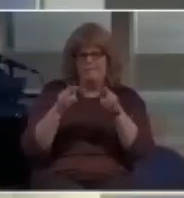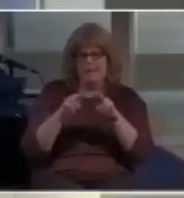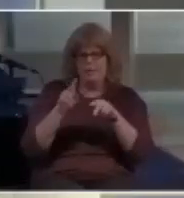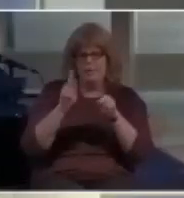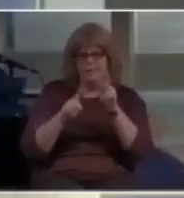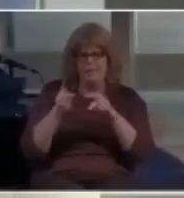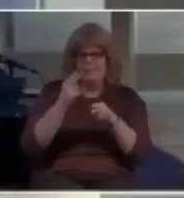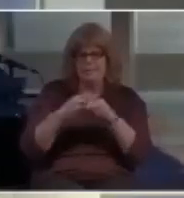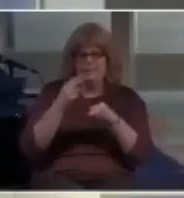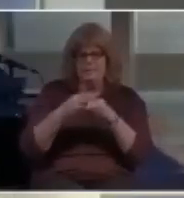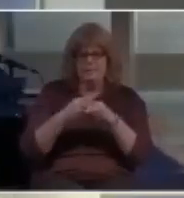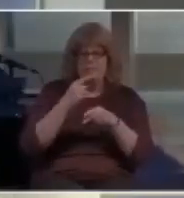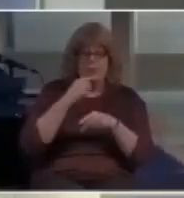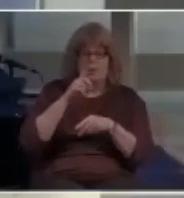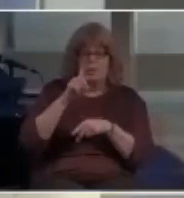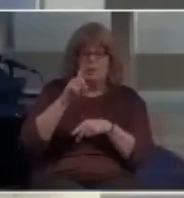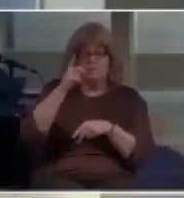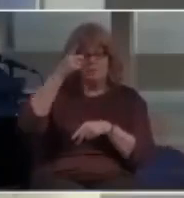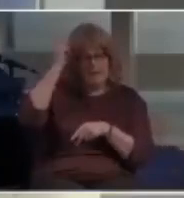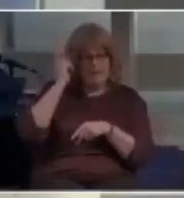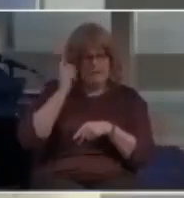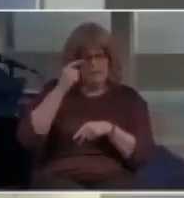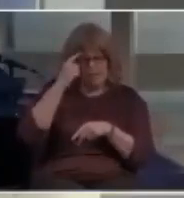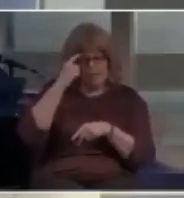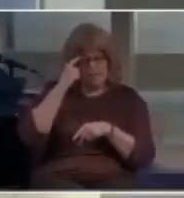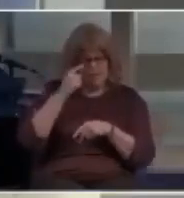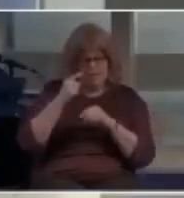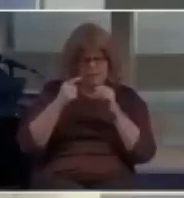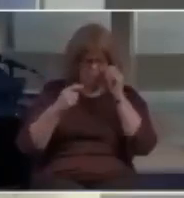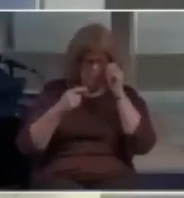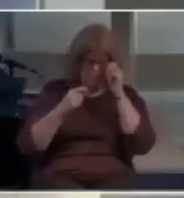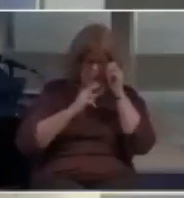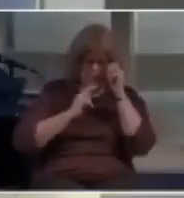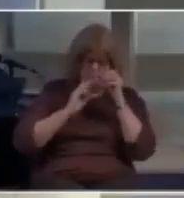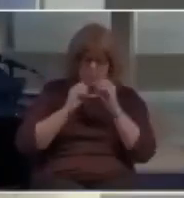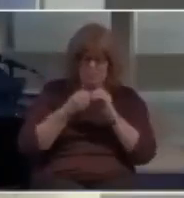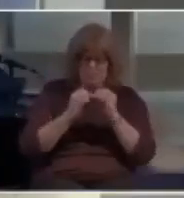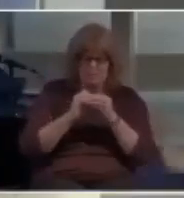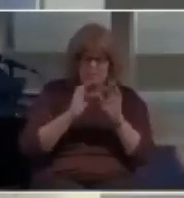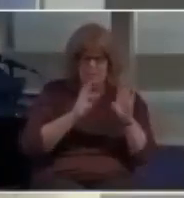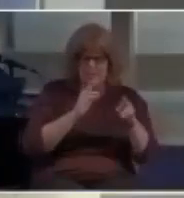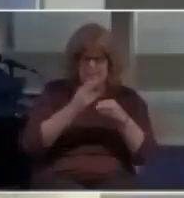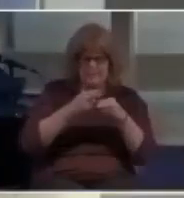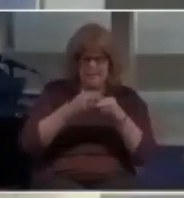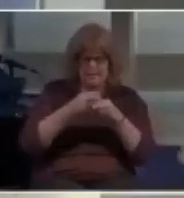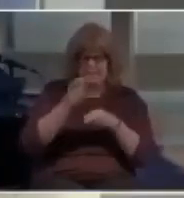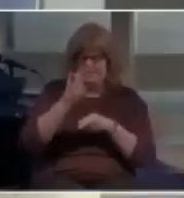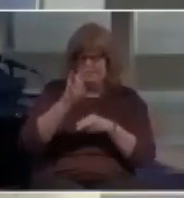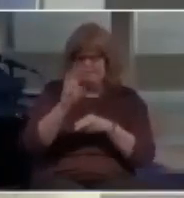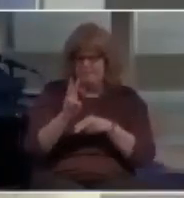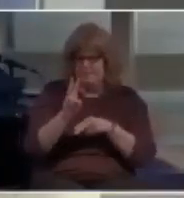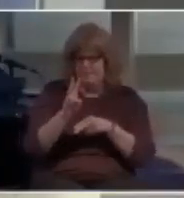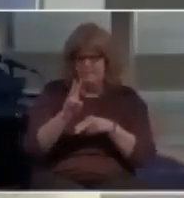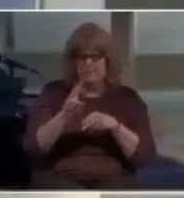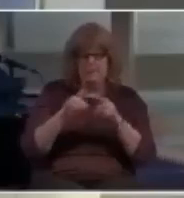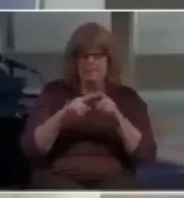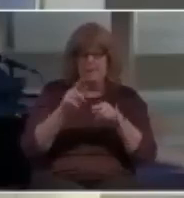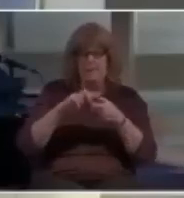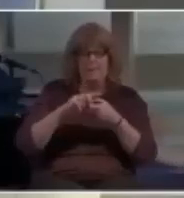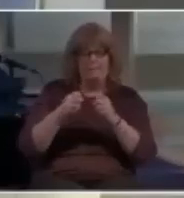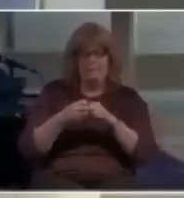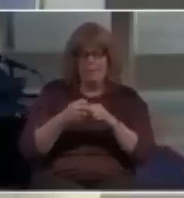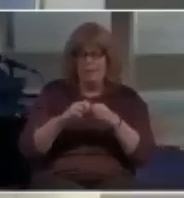people's names. So like Daniel, I think in Gematria is like 76 or something like that. But the problem is